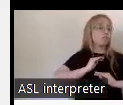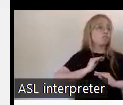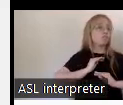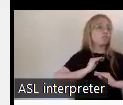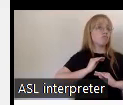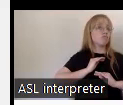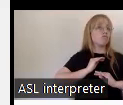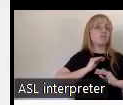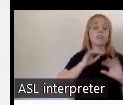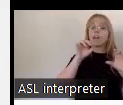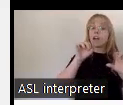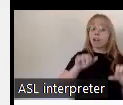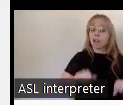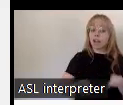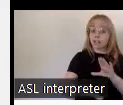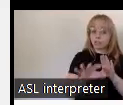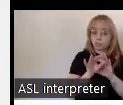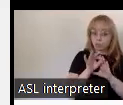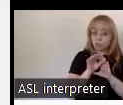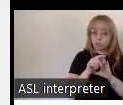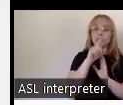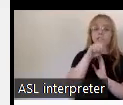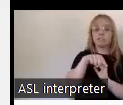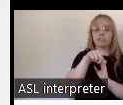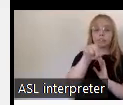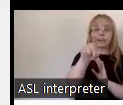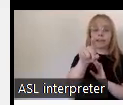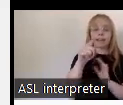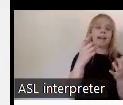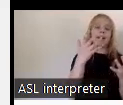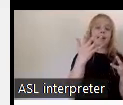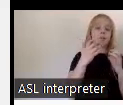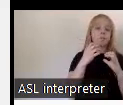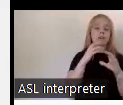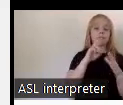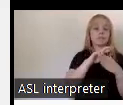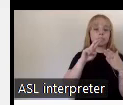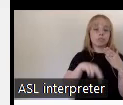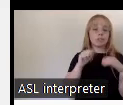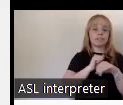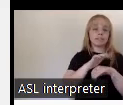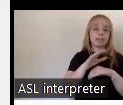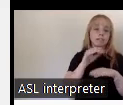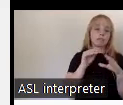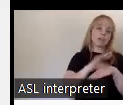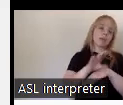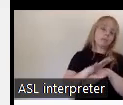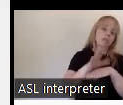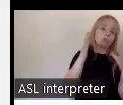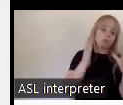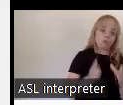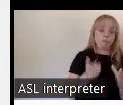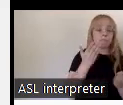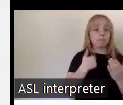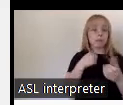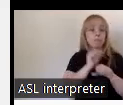can then choose to check that I want to send a copy of my results to a counselor. So perhaps I'm working with an